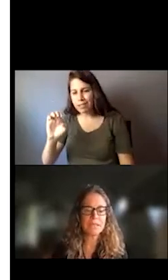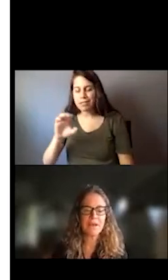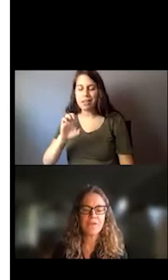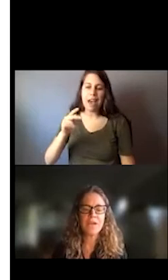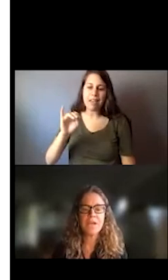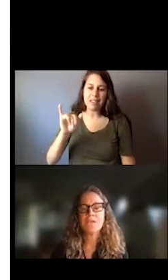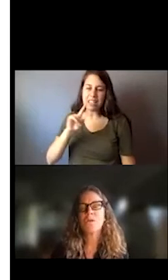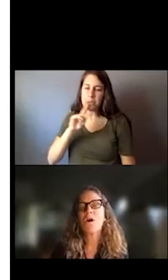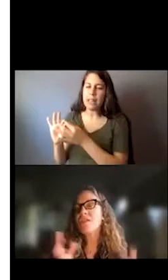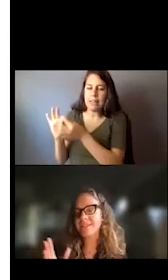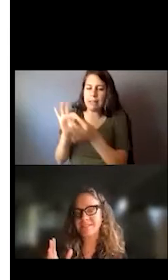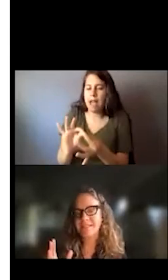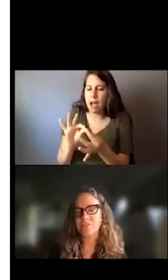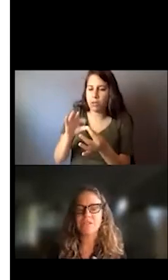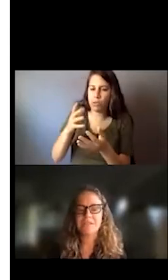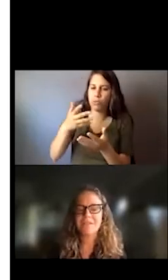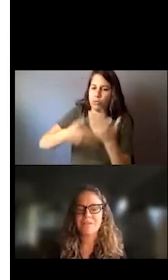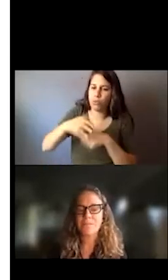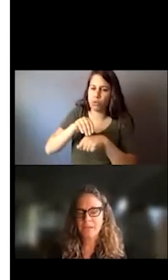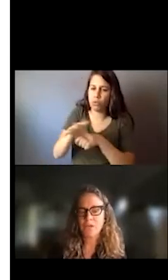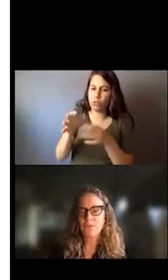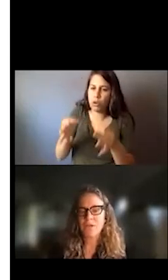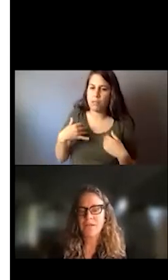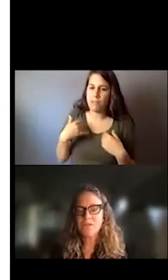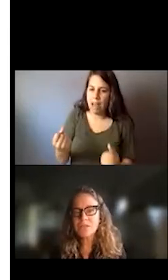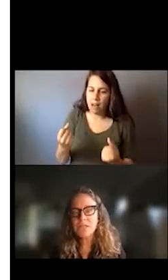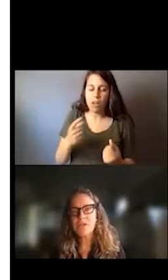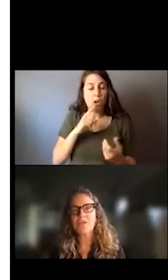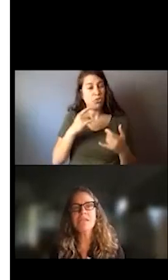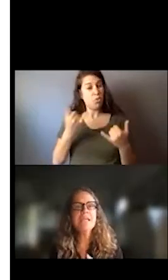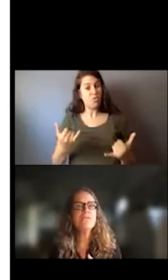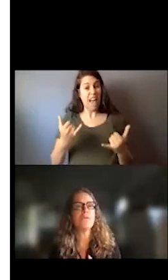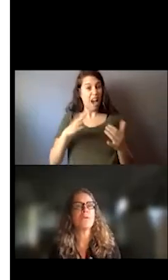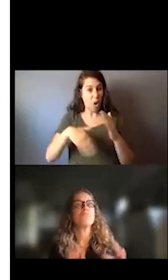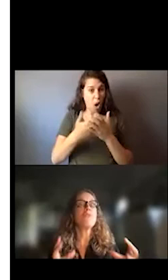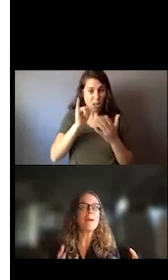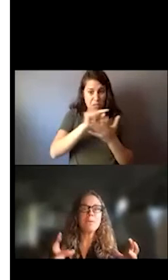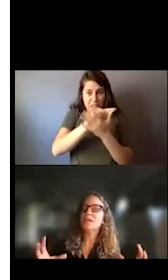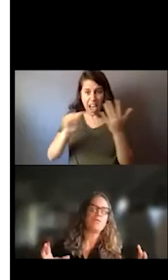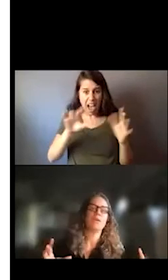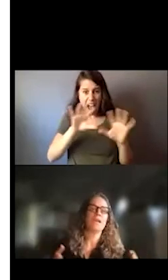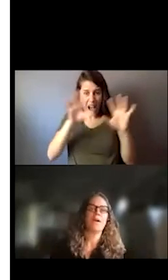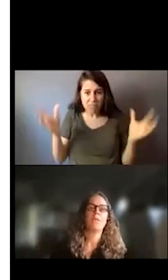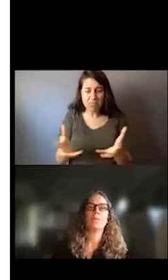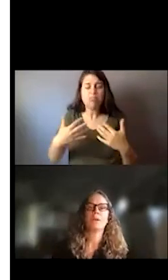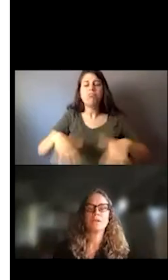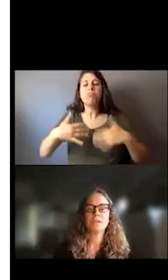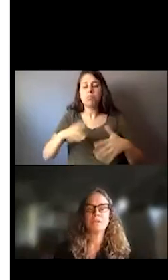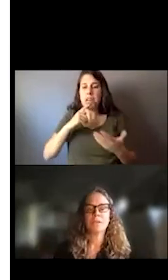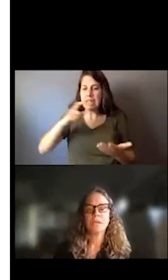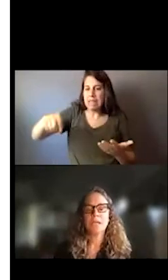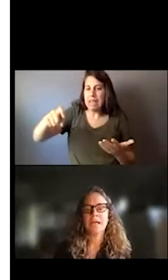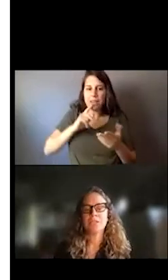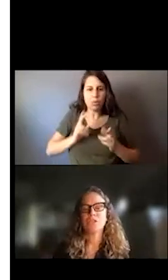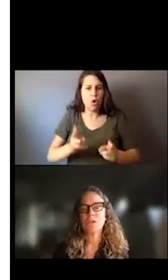social determinants of health. So all that to say, there just has never been a greater interest in or need for rapidly figuring out what we're going